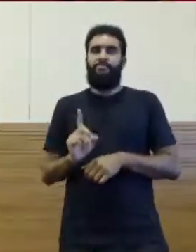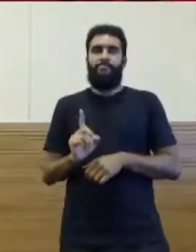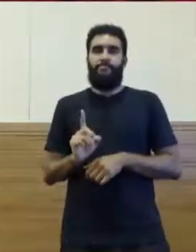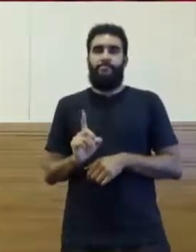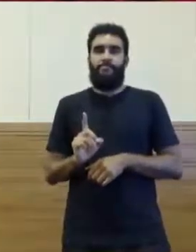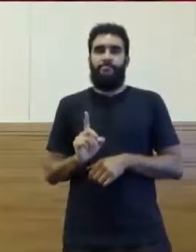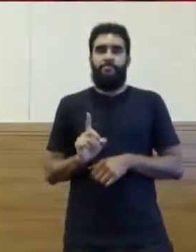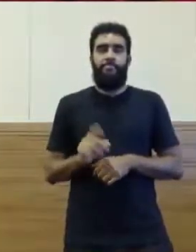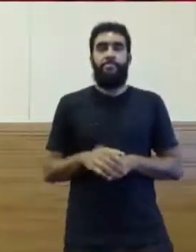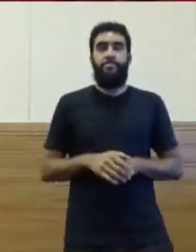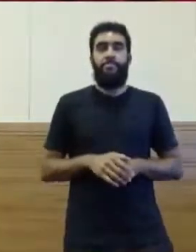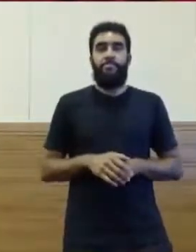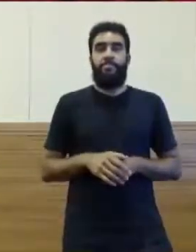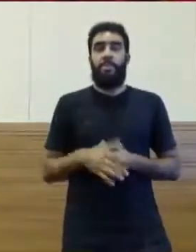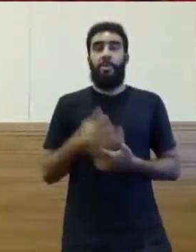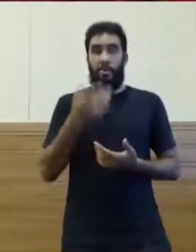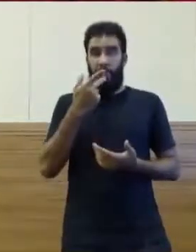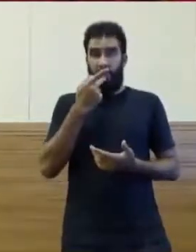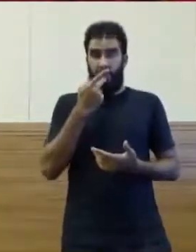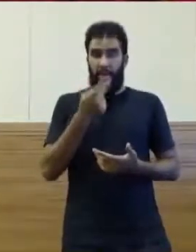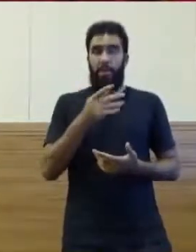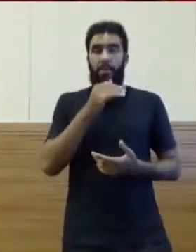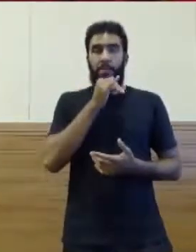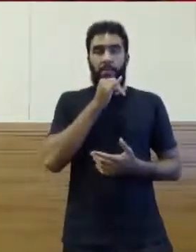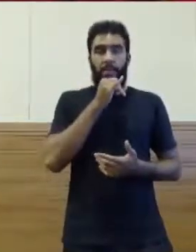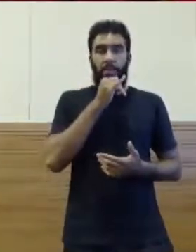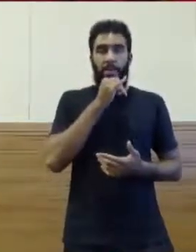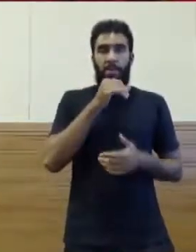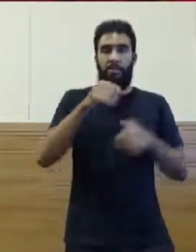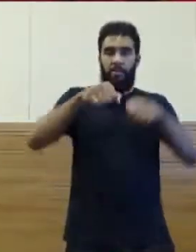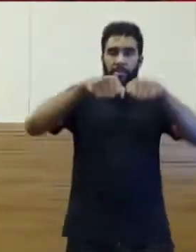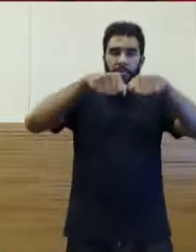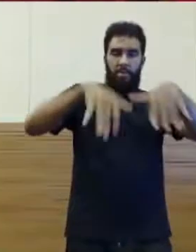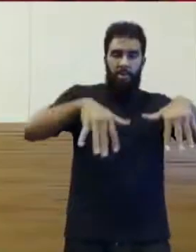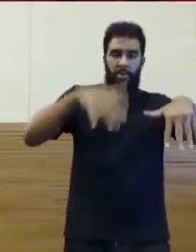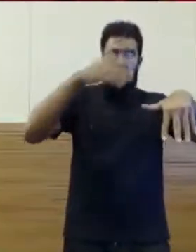in all parts of the system, like I mentioned,